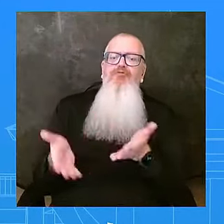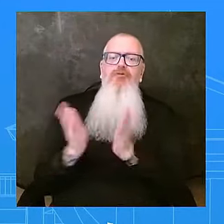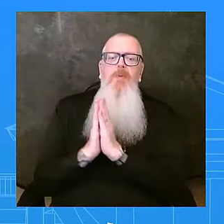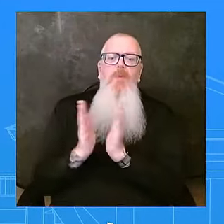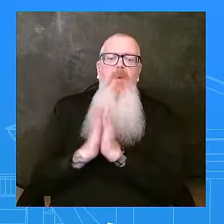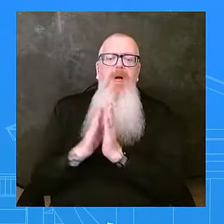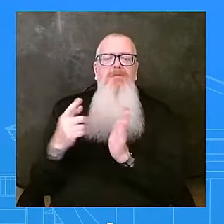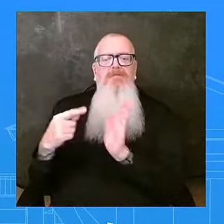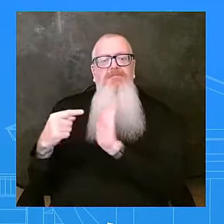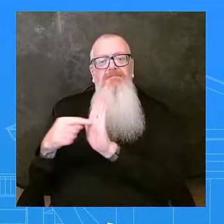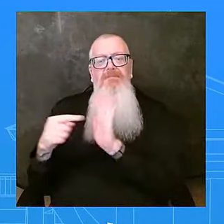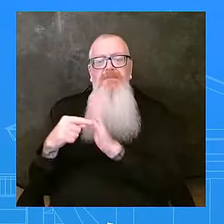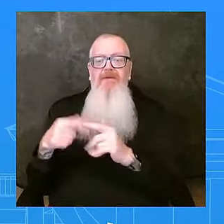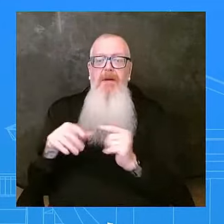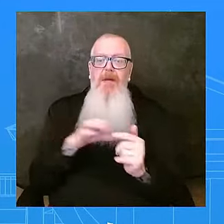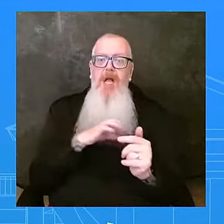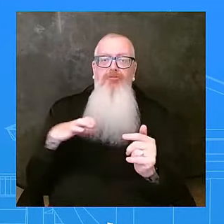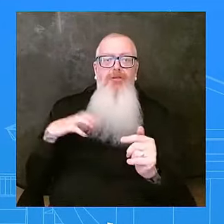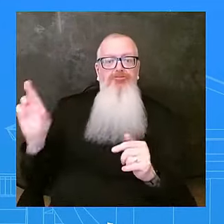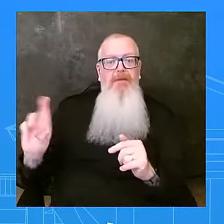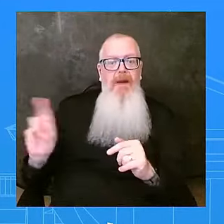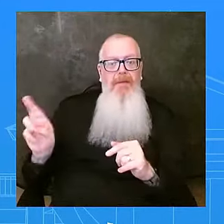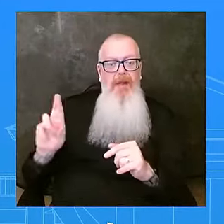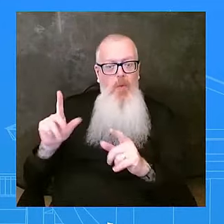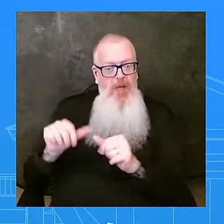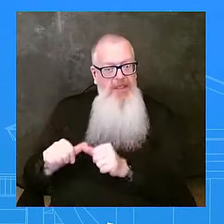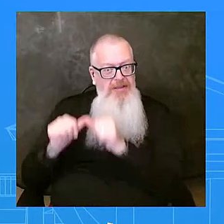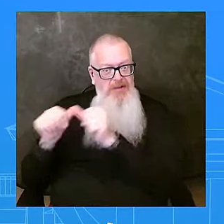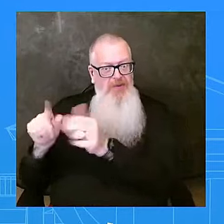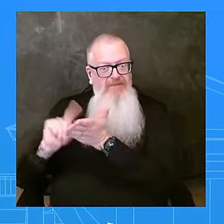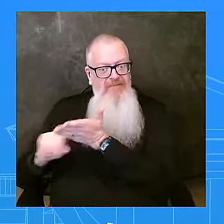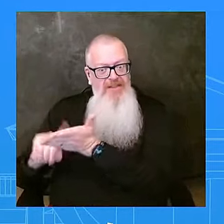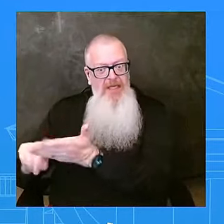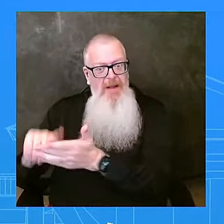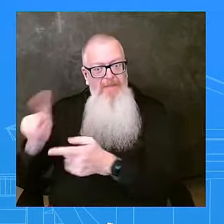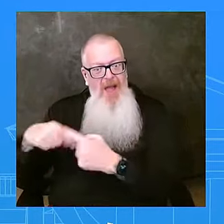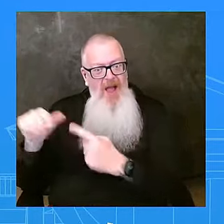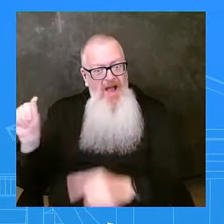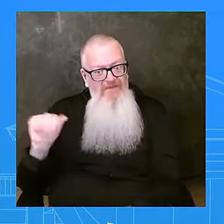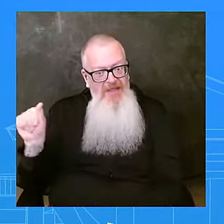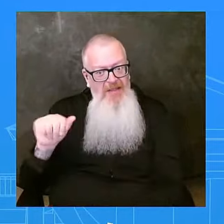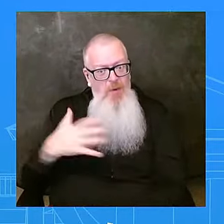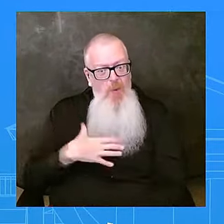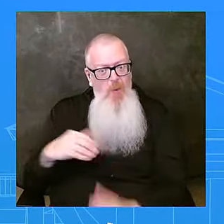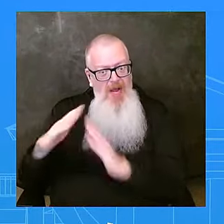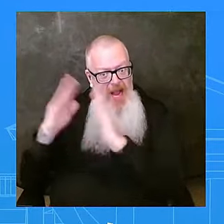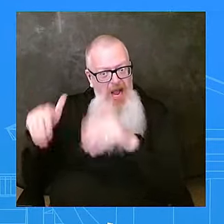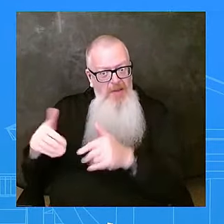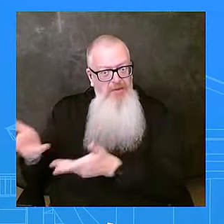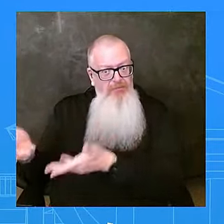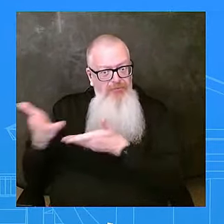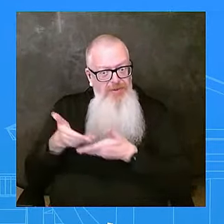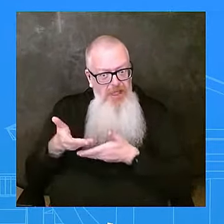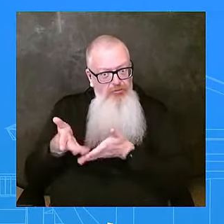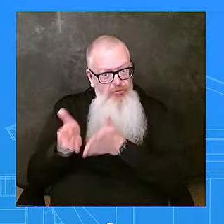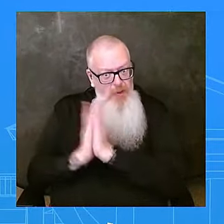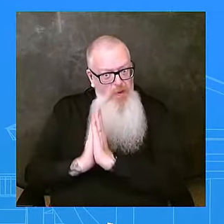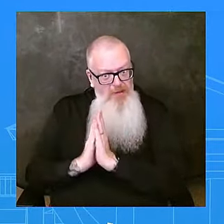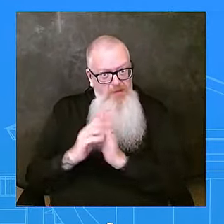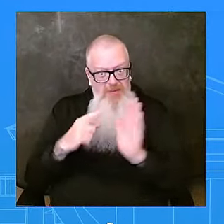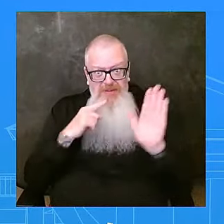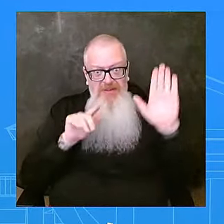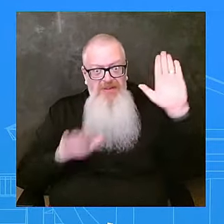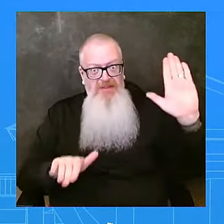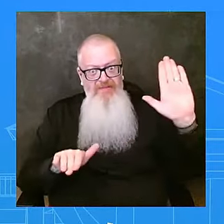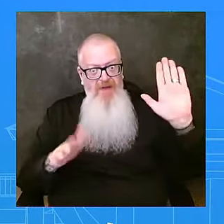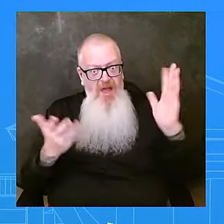continue this investigation into what happened in Afghanistan. Has the White House received any more requests for people to testify? Would they entertain them? I'm not